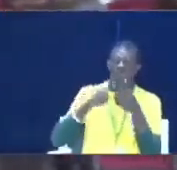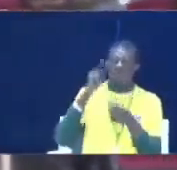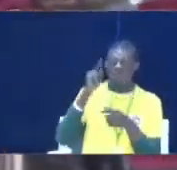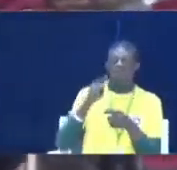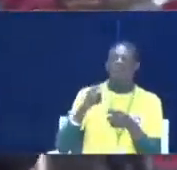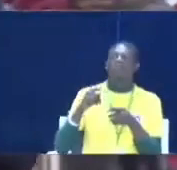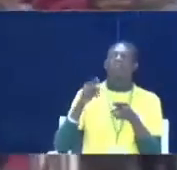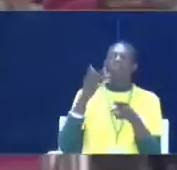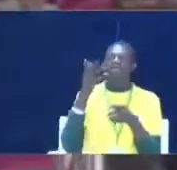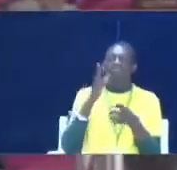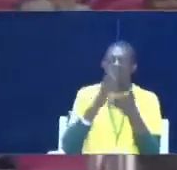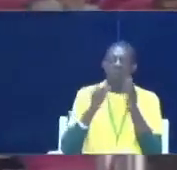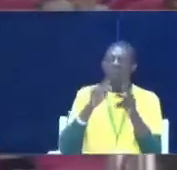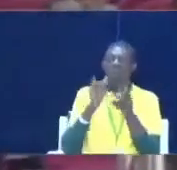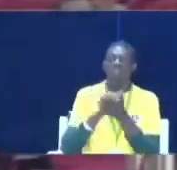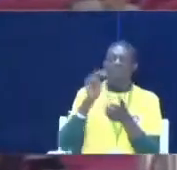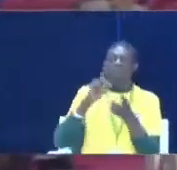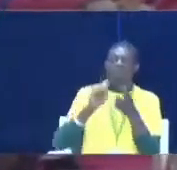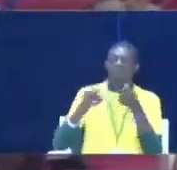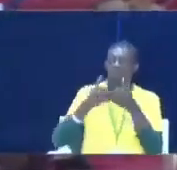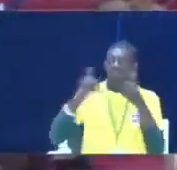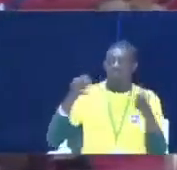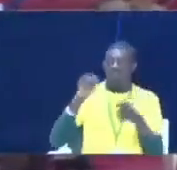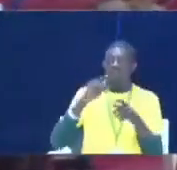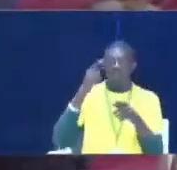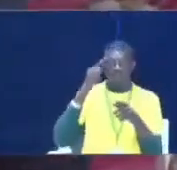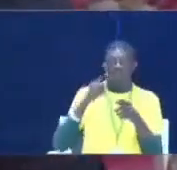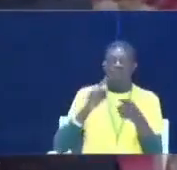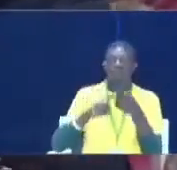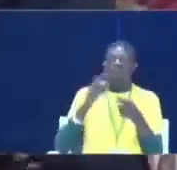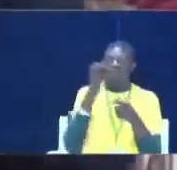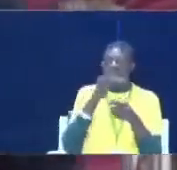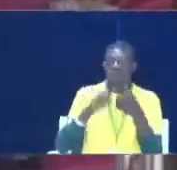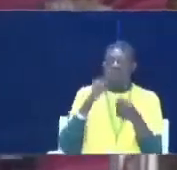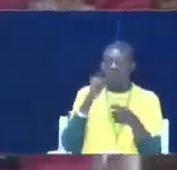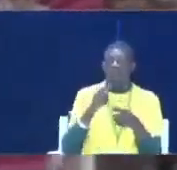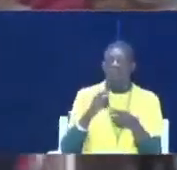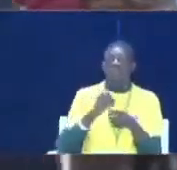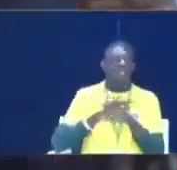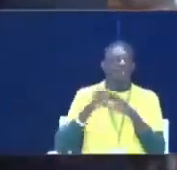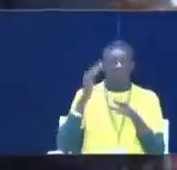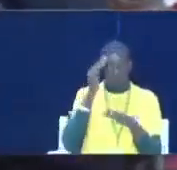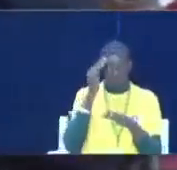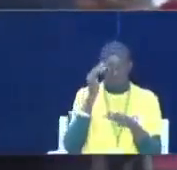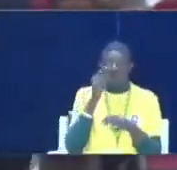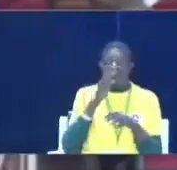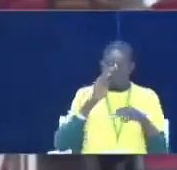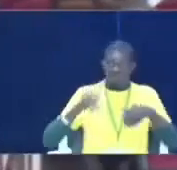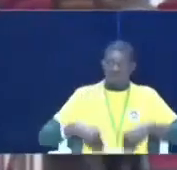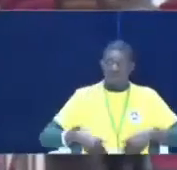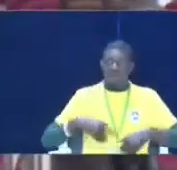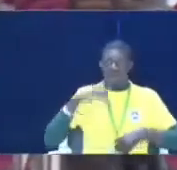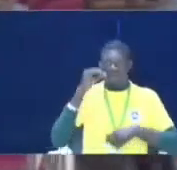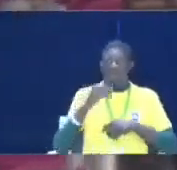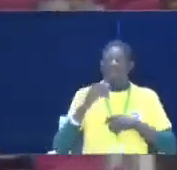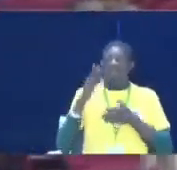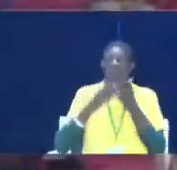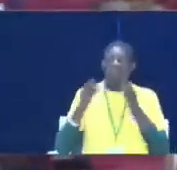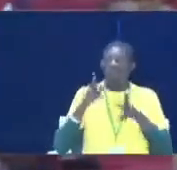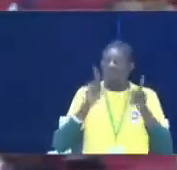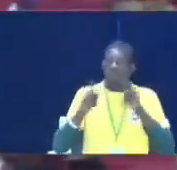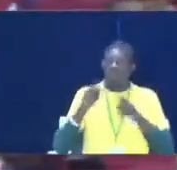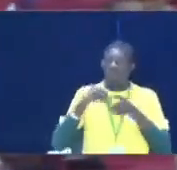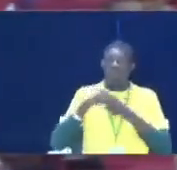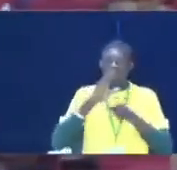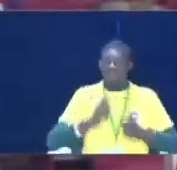There are some people in your life that you need to separate from your life for the Lord to speak to you. I don't know. You're a young man, you're a young woman. There are people in